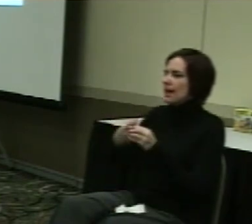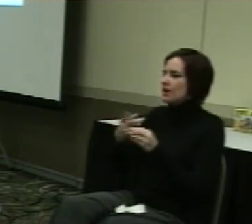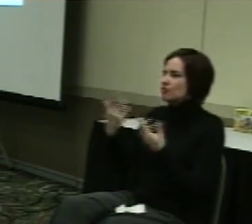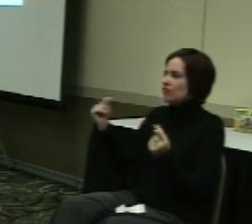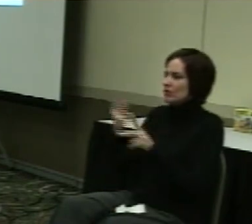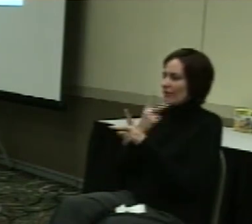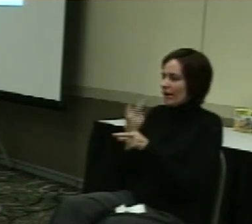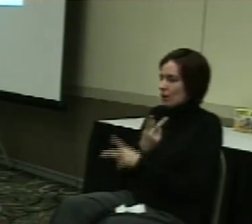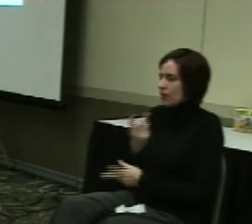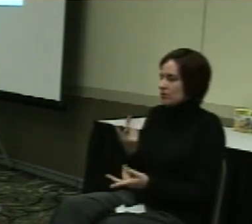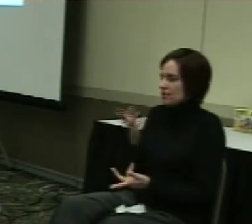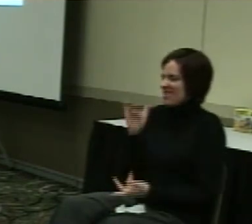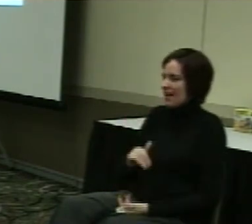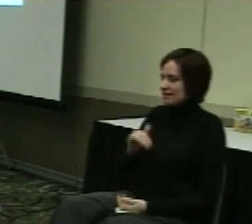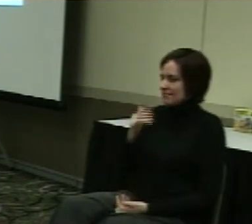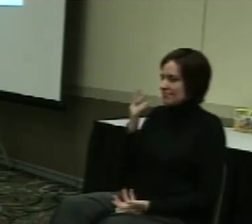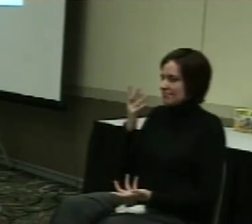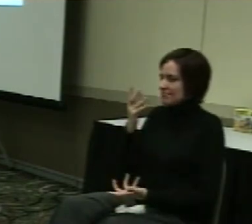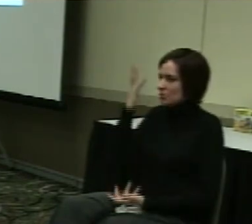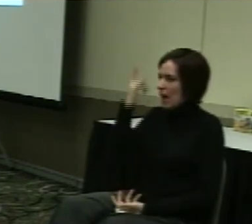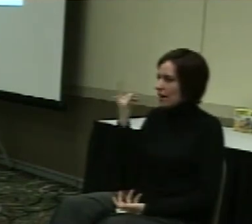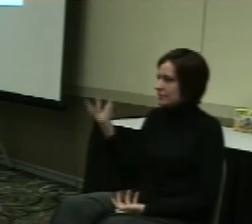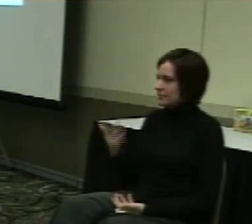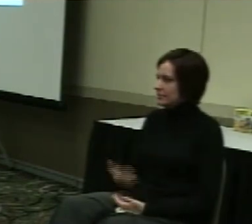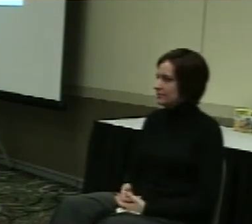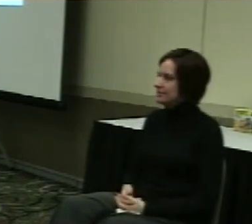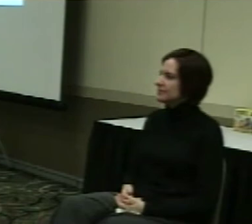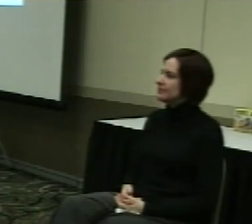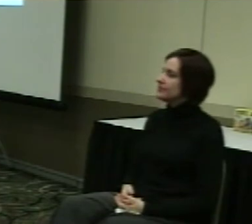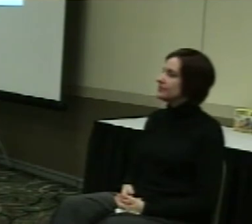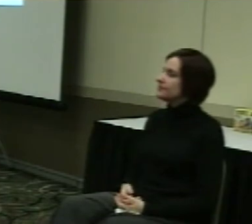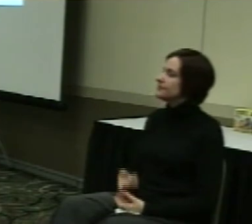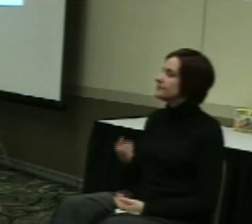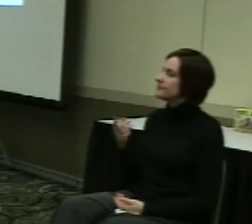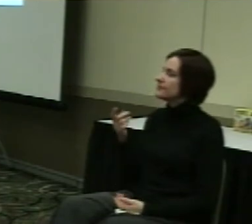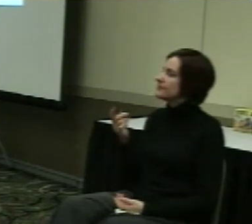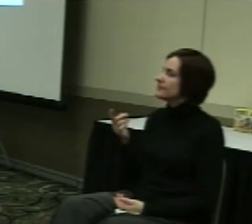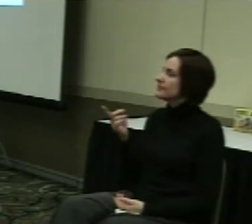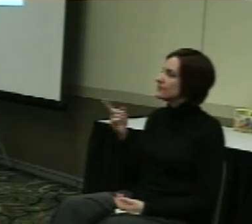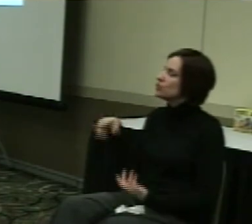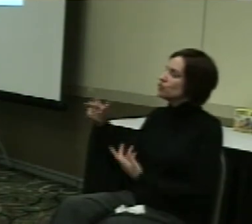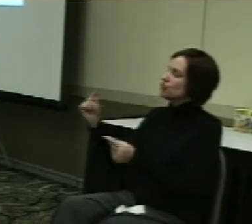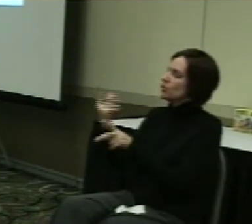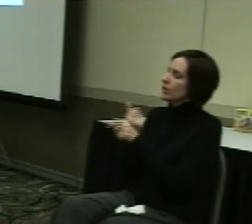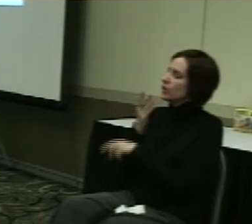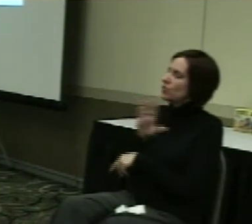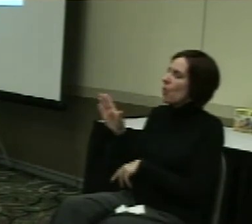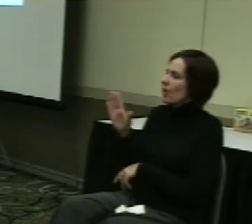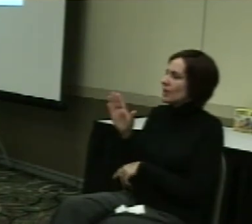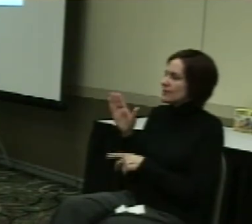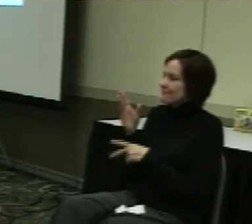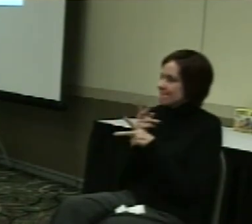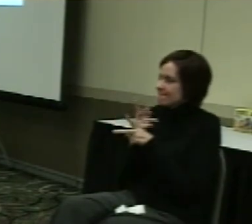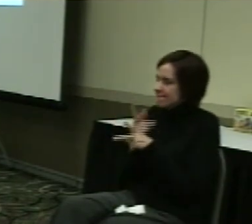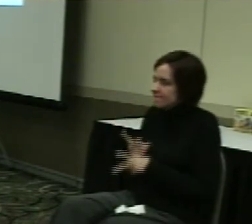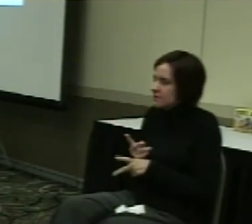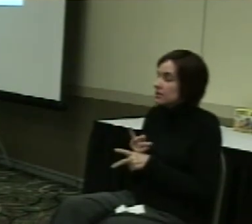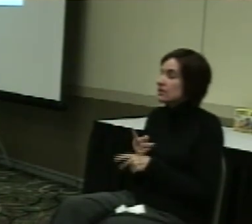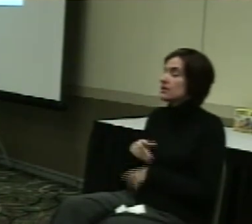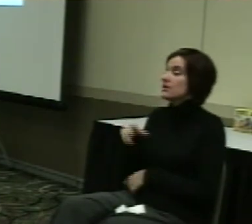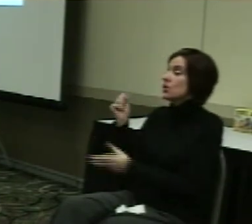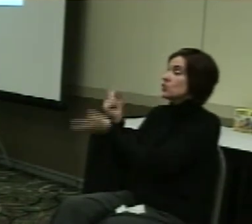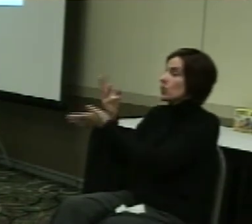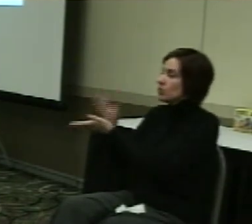As a teacher, you're trying to get your turn at it, you know? And then the social worker will